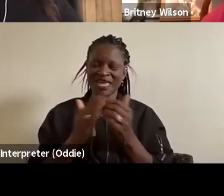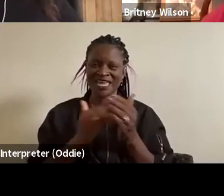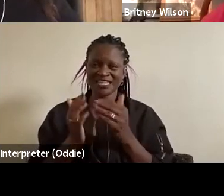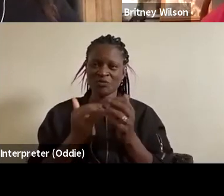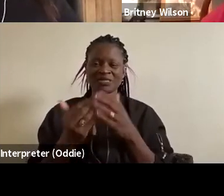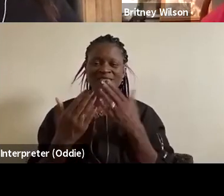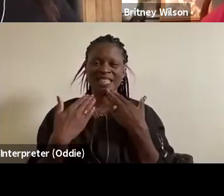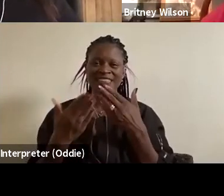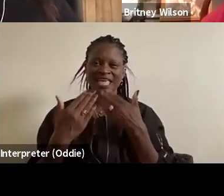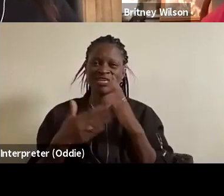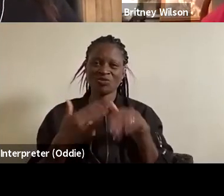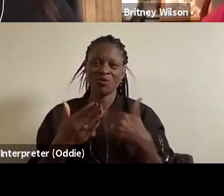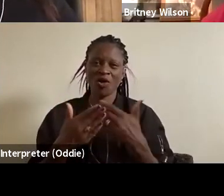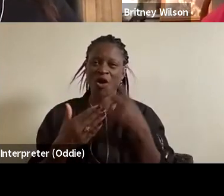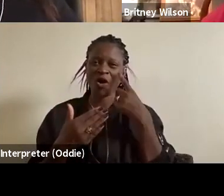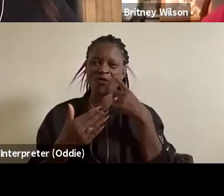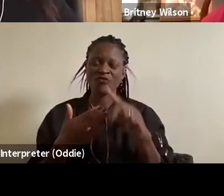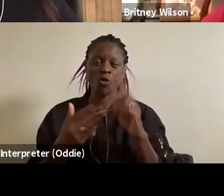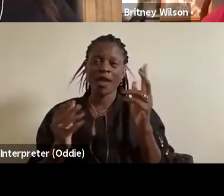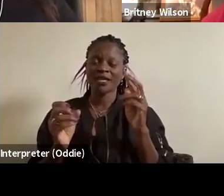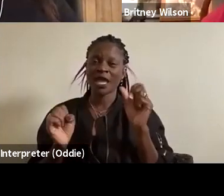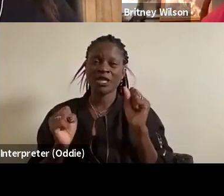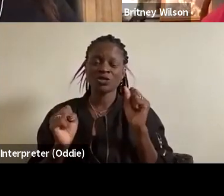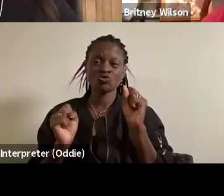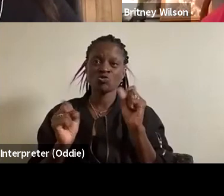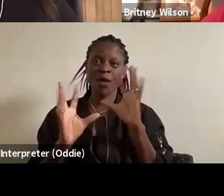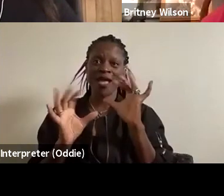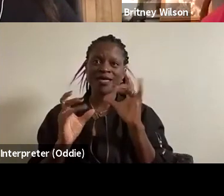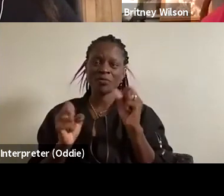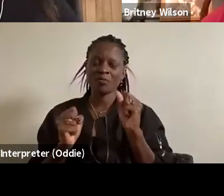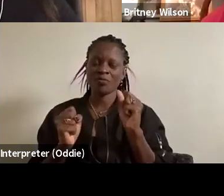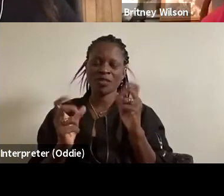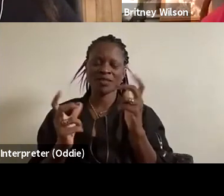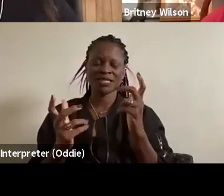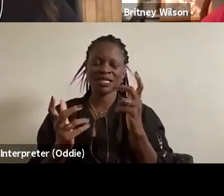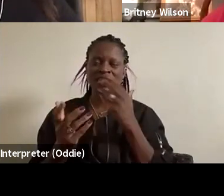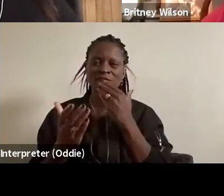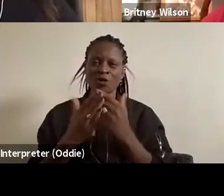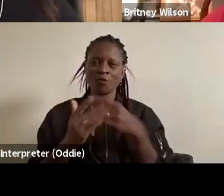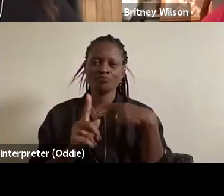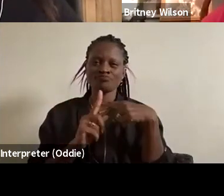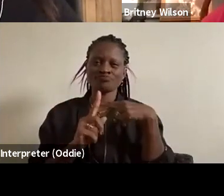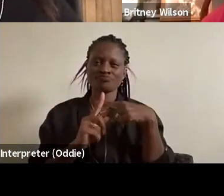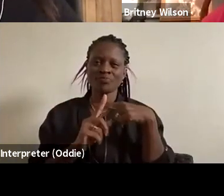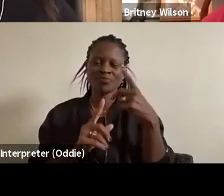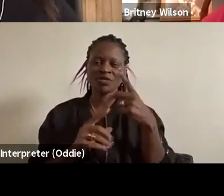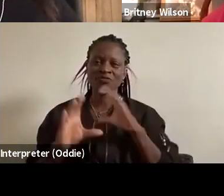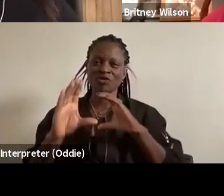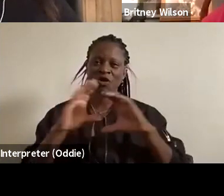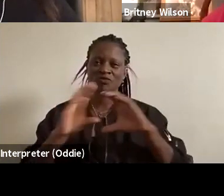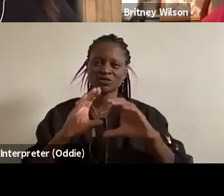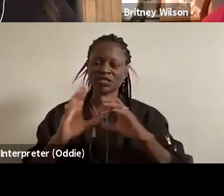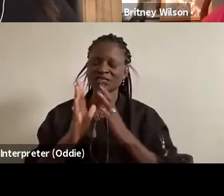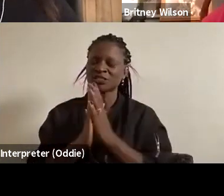Thank you all so much for an incredible and rich conversation today. It was a real honor to get to host it. I'll just